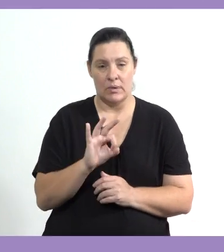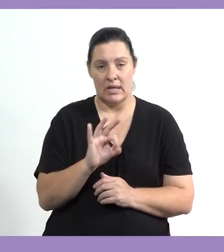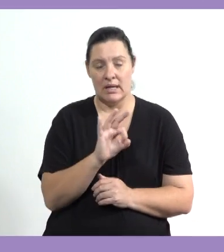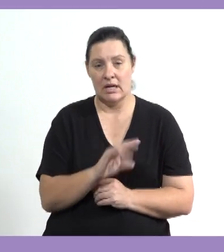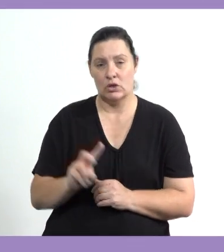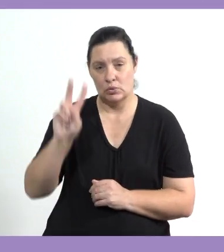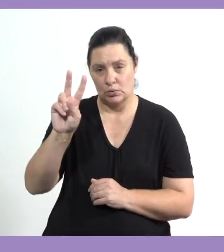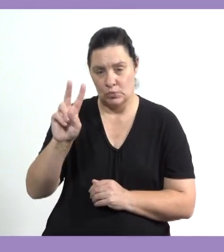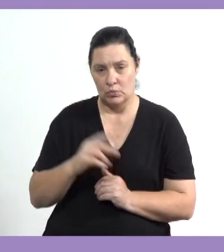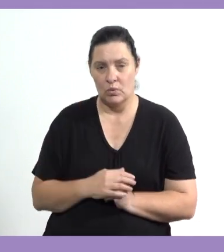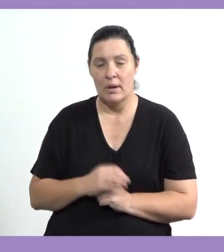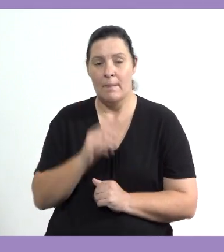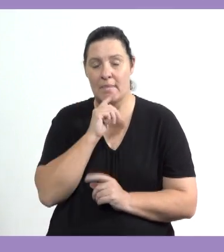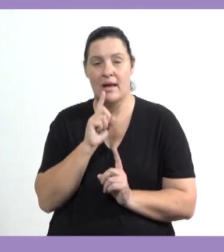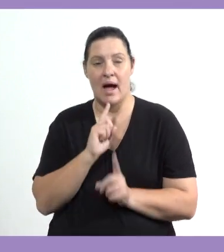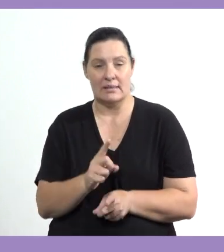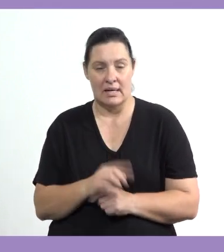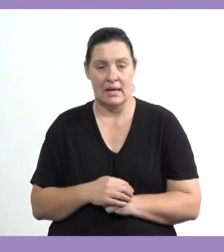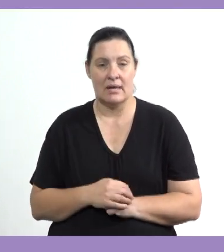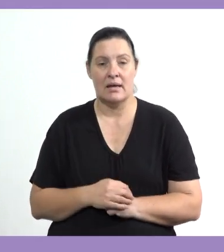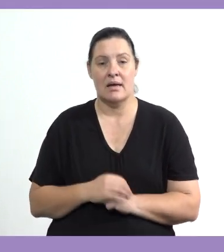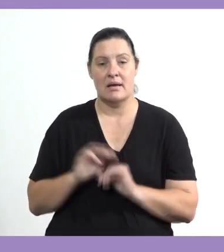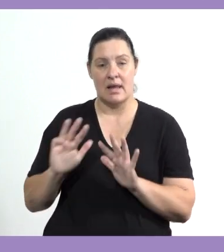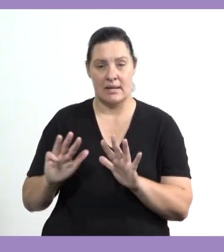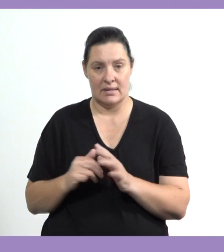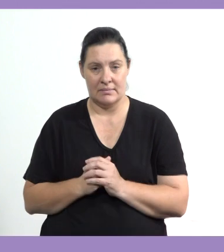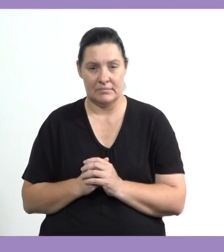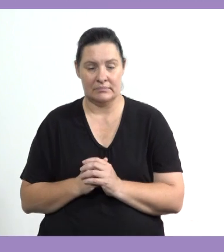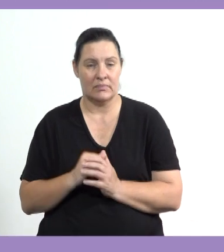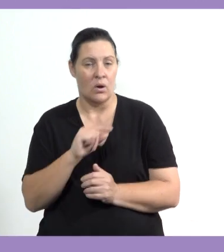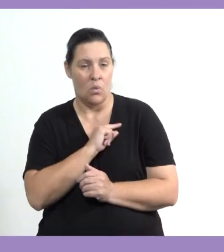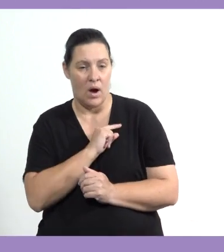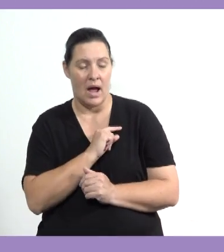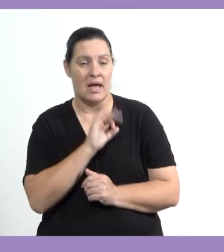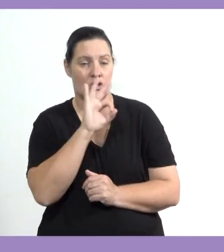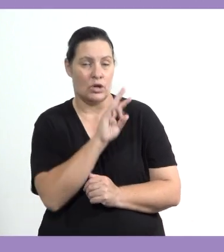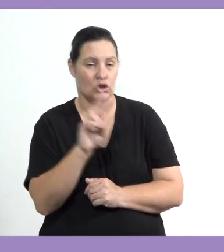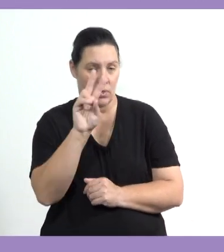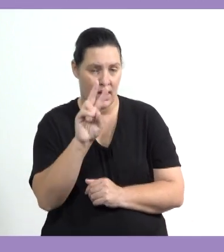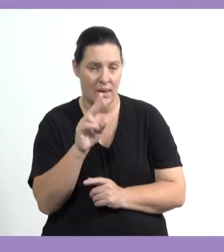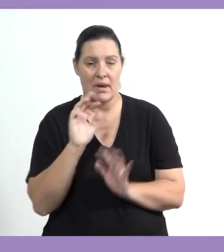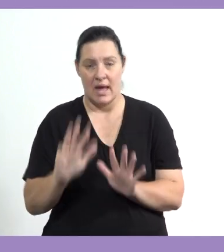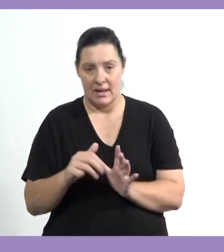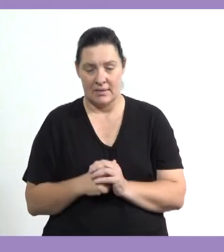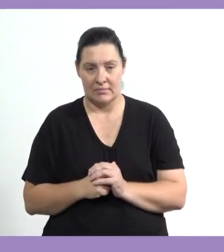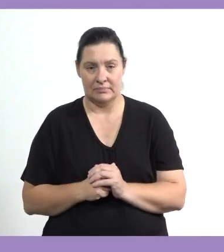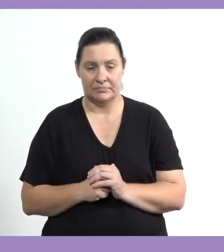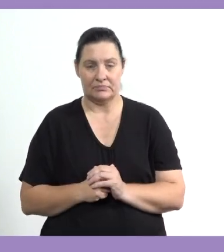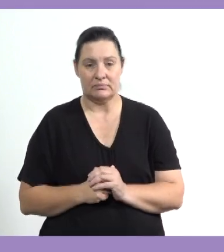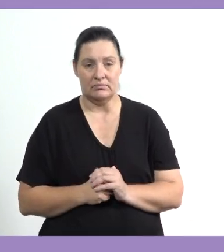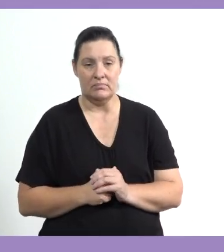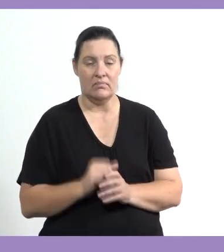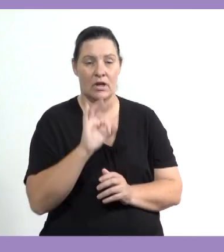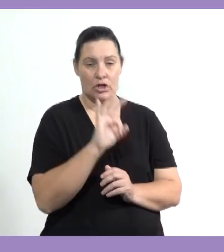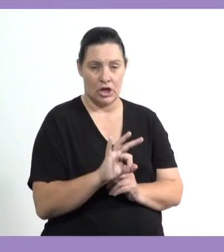3 exponent 2, and that is going to be 9, because 3 squared is 9.